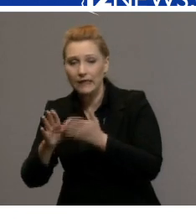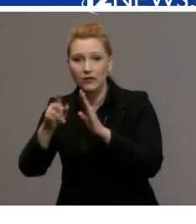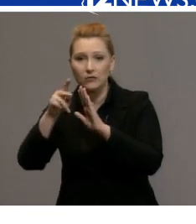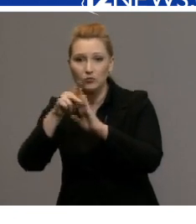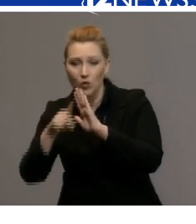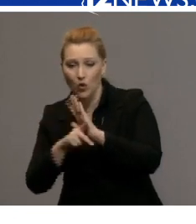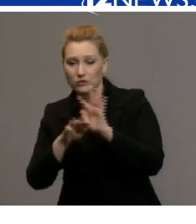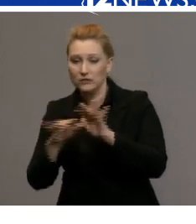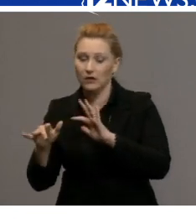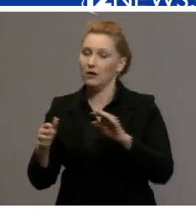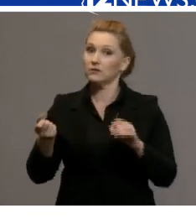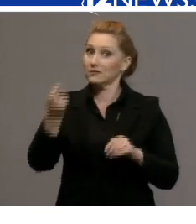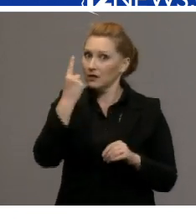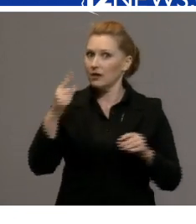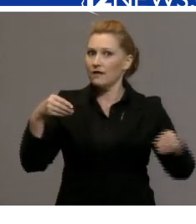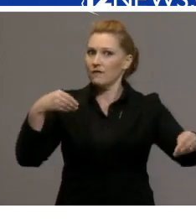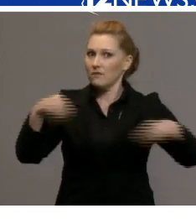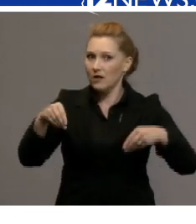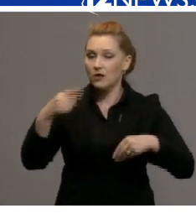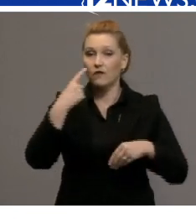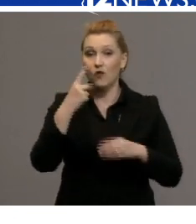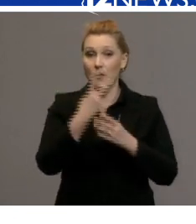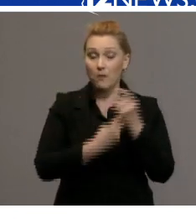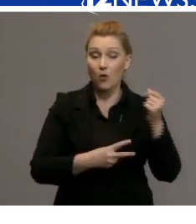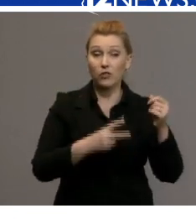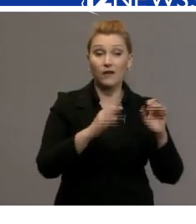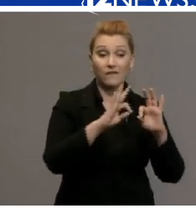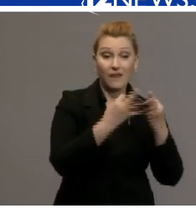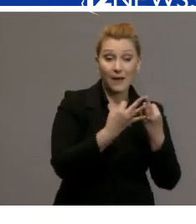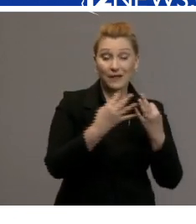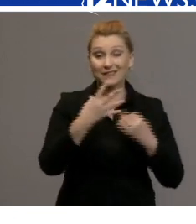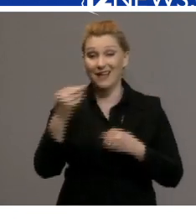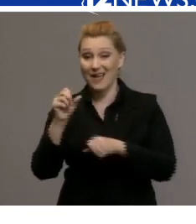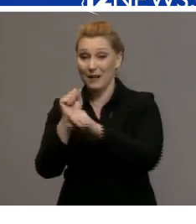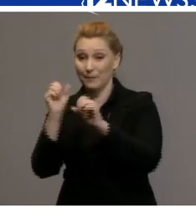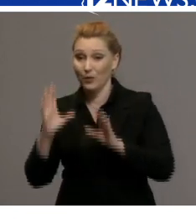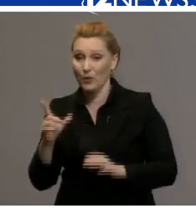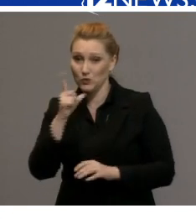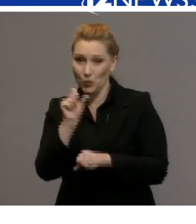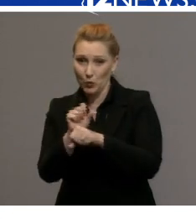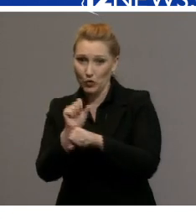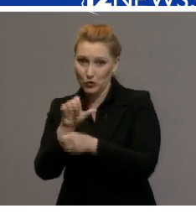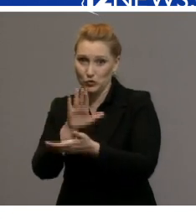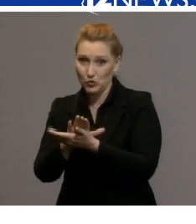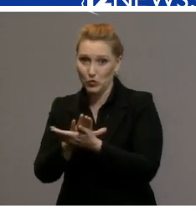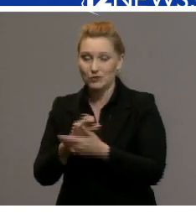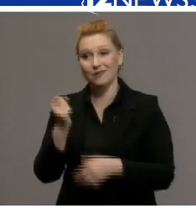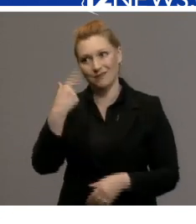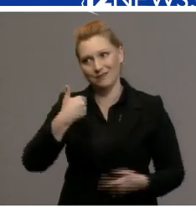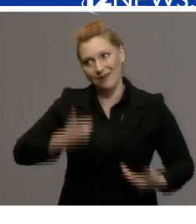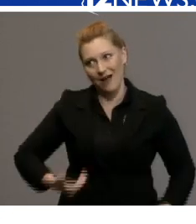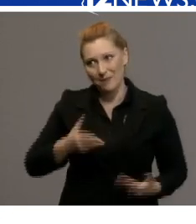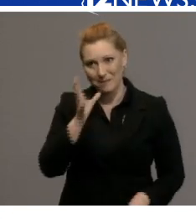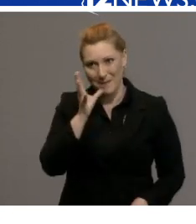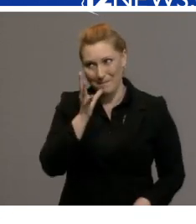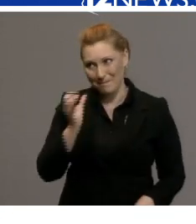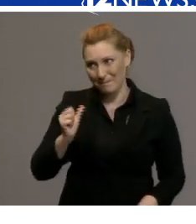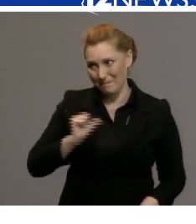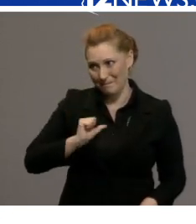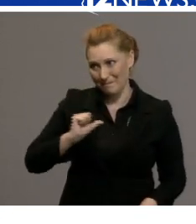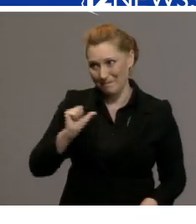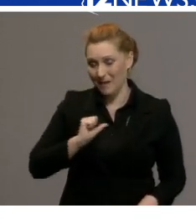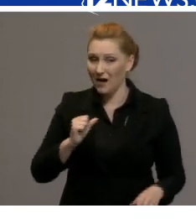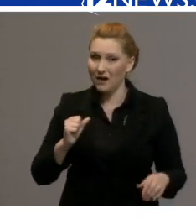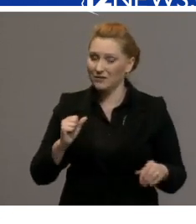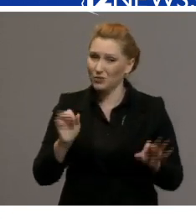for both the families and the employees of the school district. The thing as a mom that I can't stress enough is that